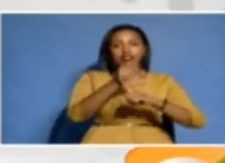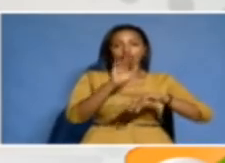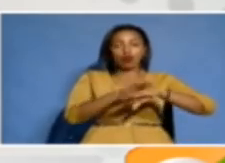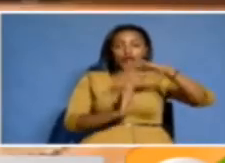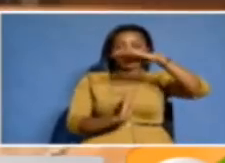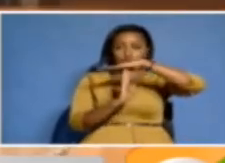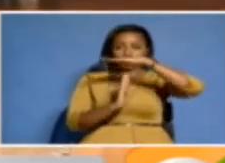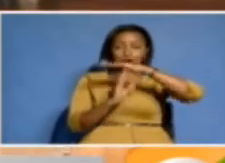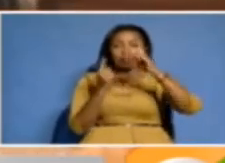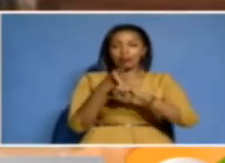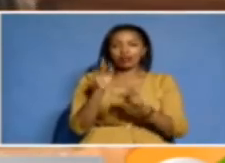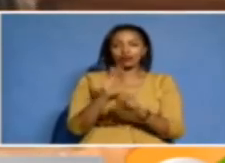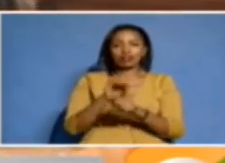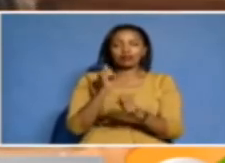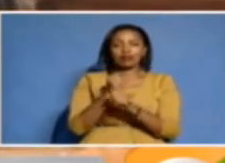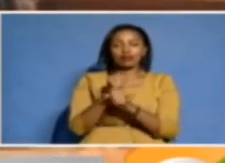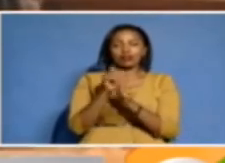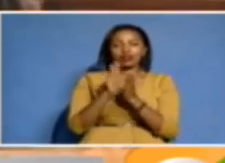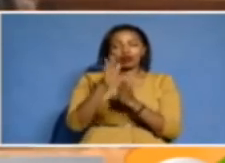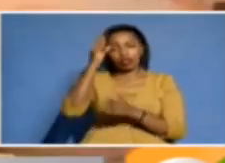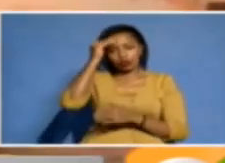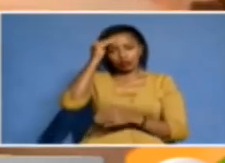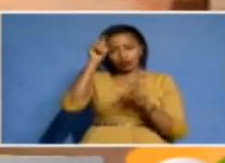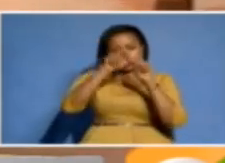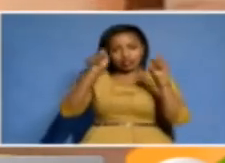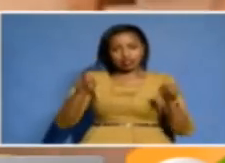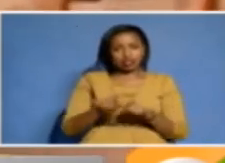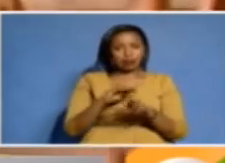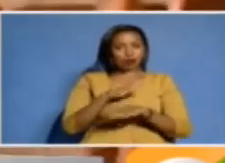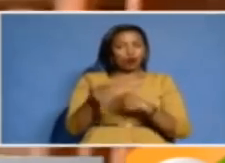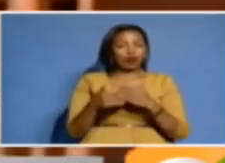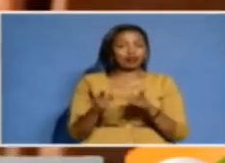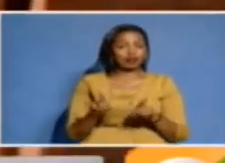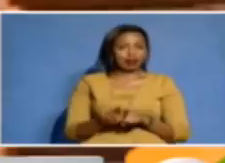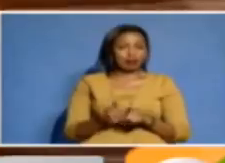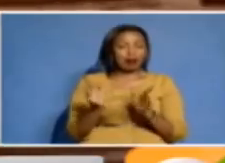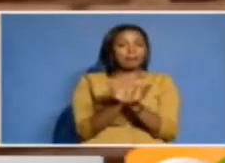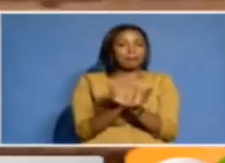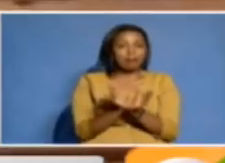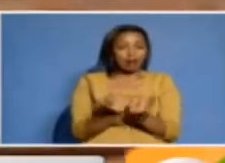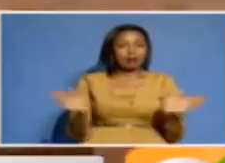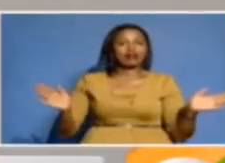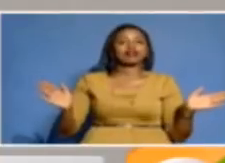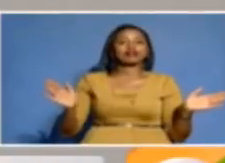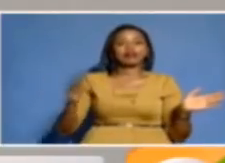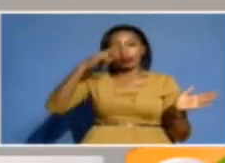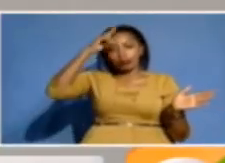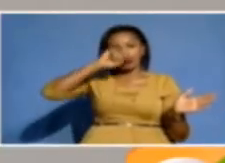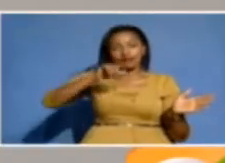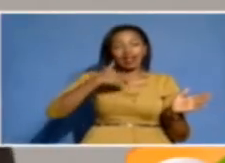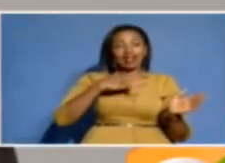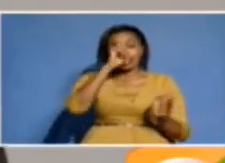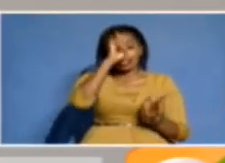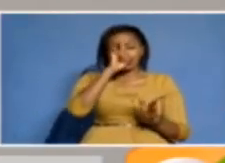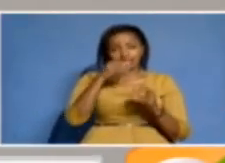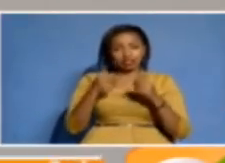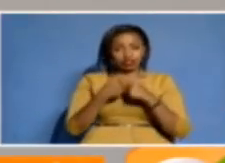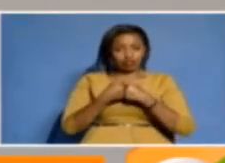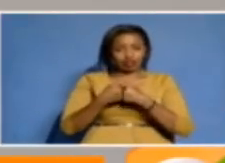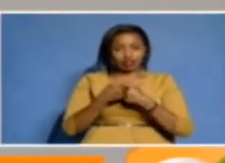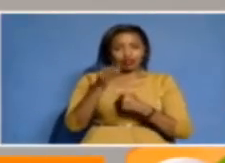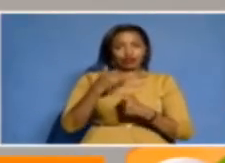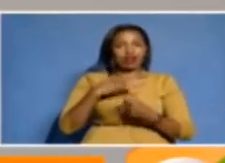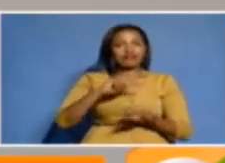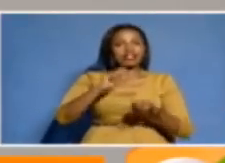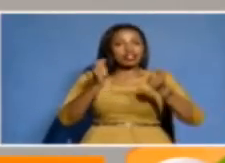in performance when the education system is the same? Public policy in itself has had a serious challenge. For instance, you have a change in the system